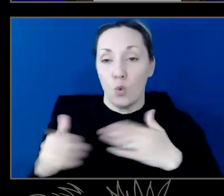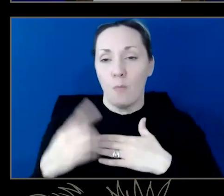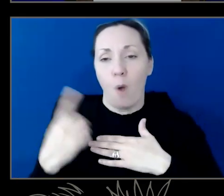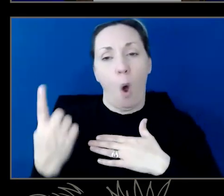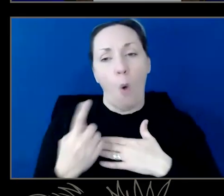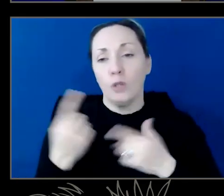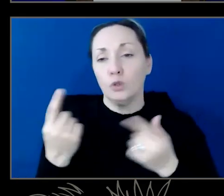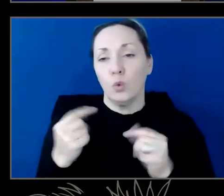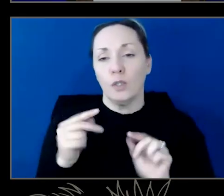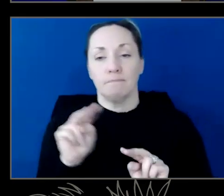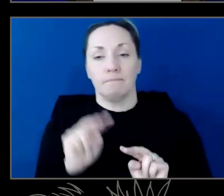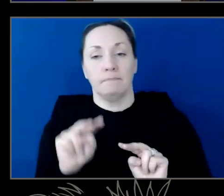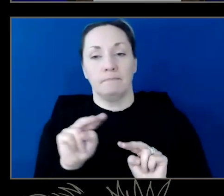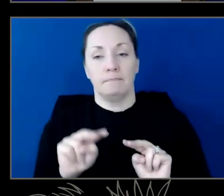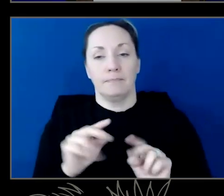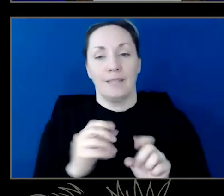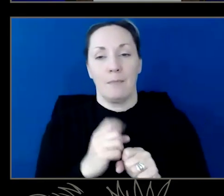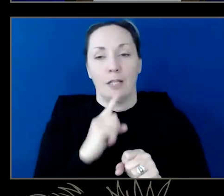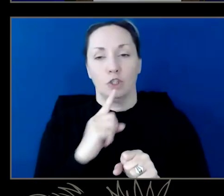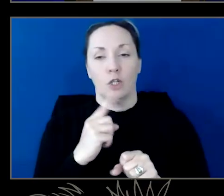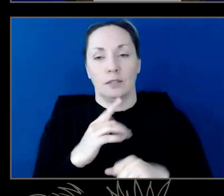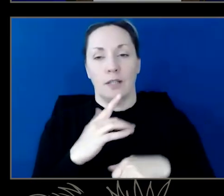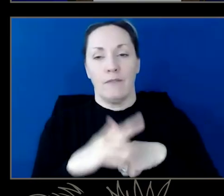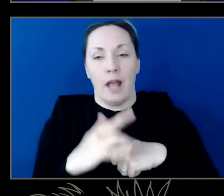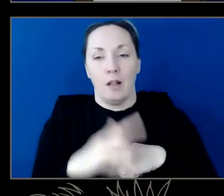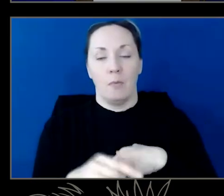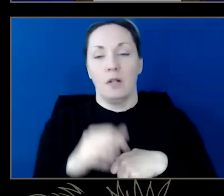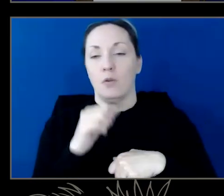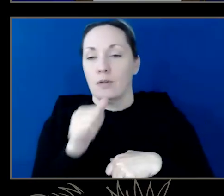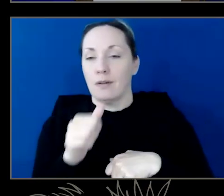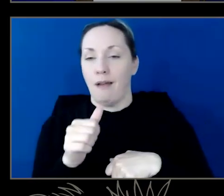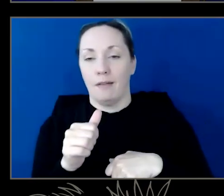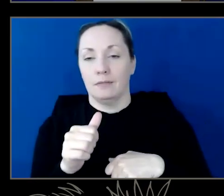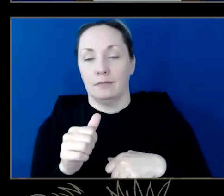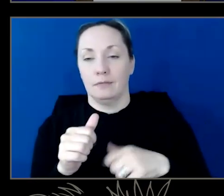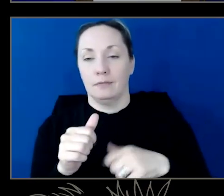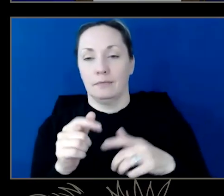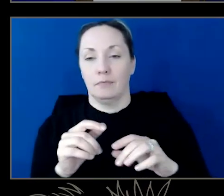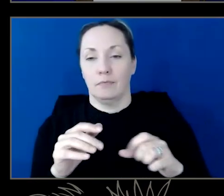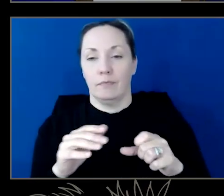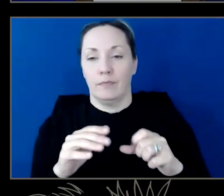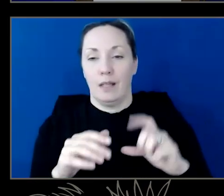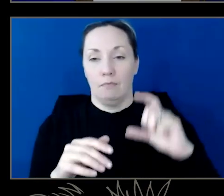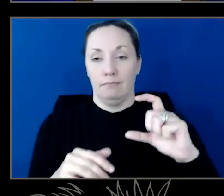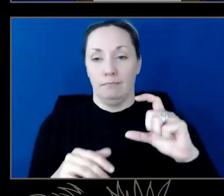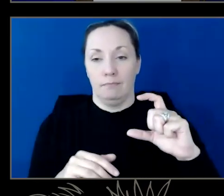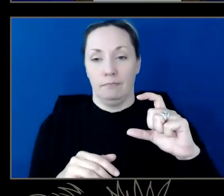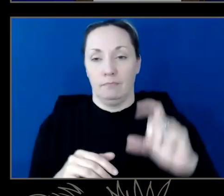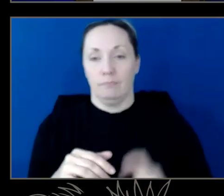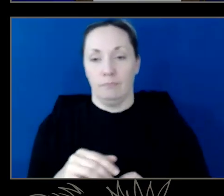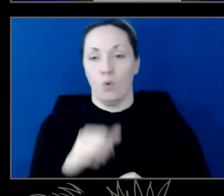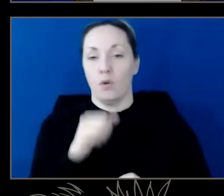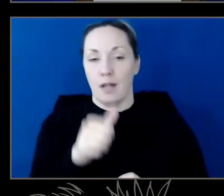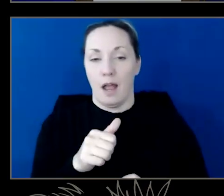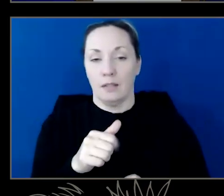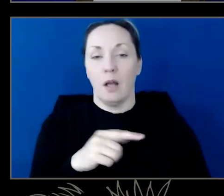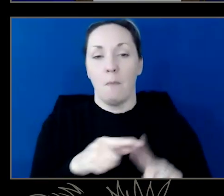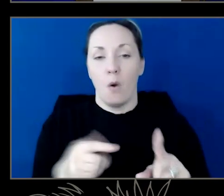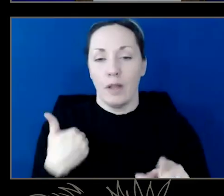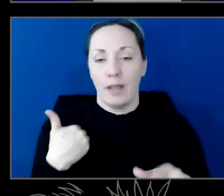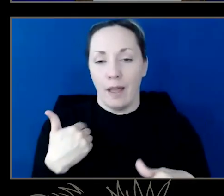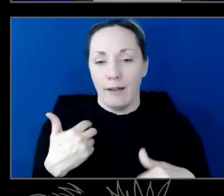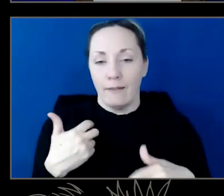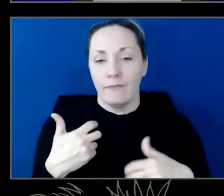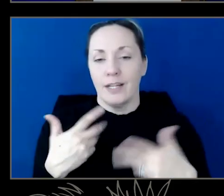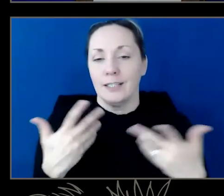checking if something is like not as it should be. But again, we have a similar problem. How do